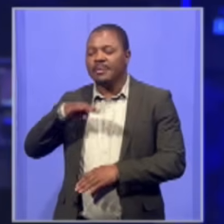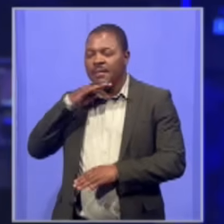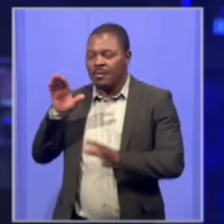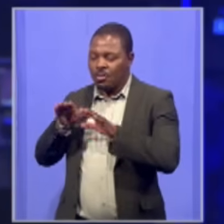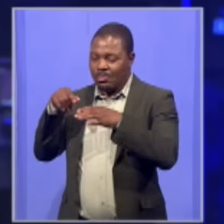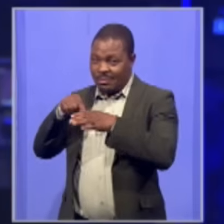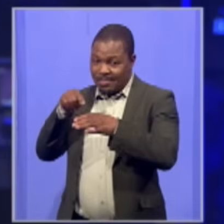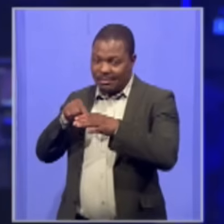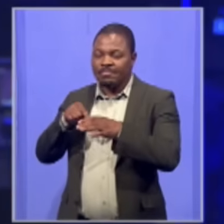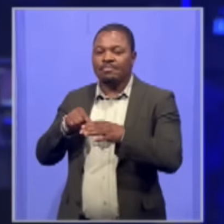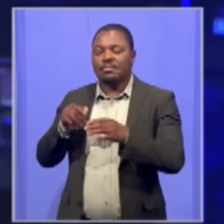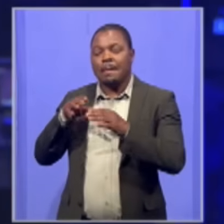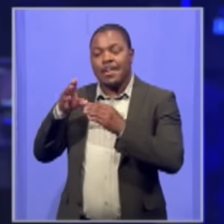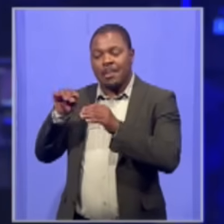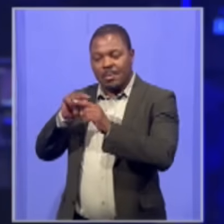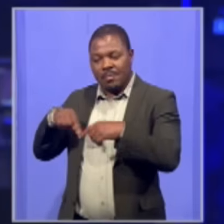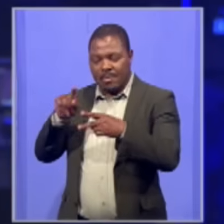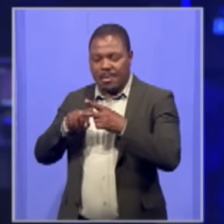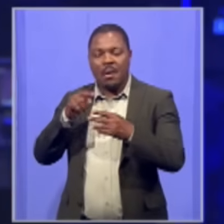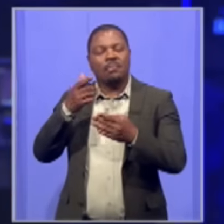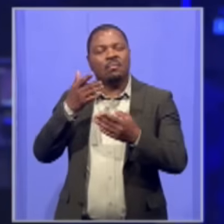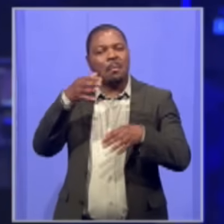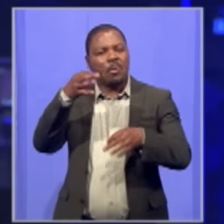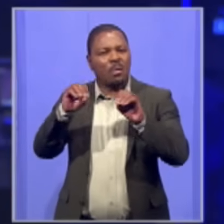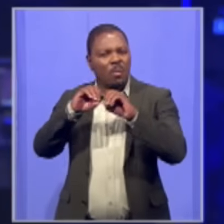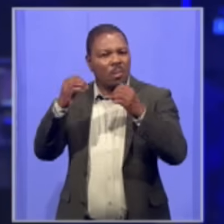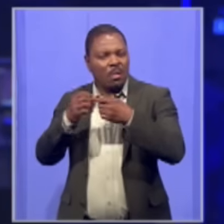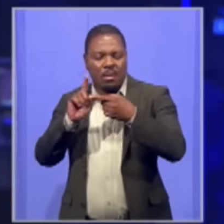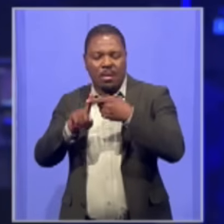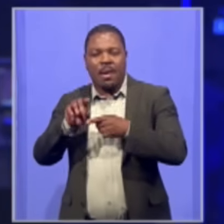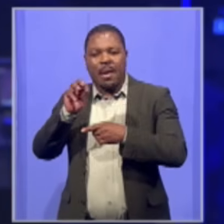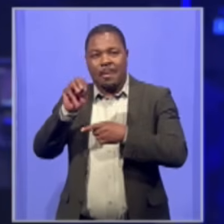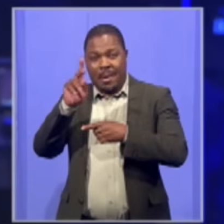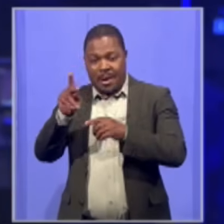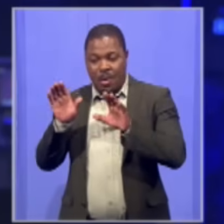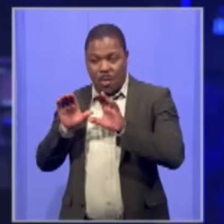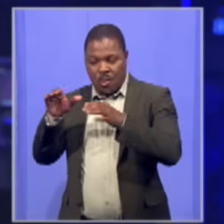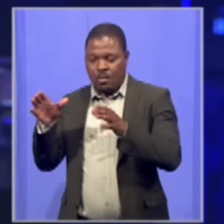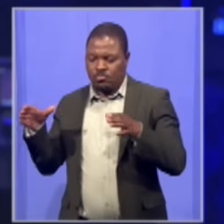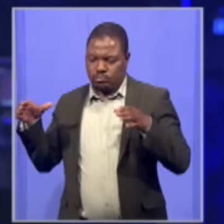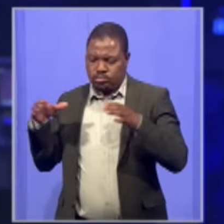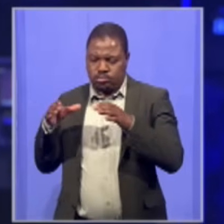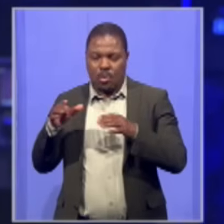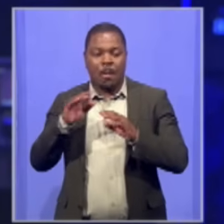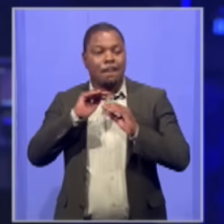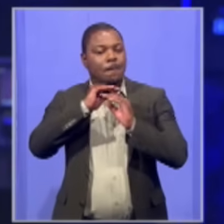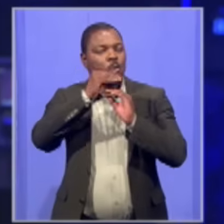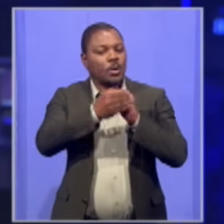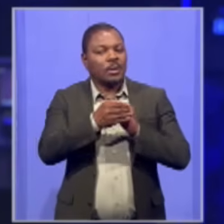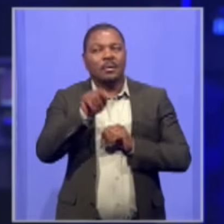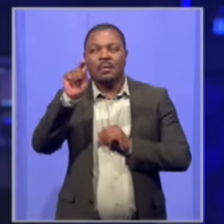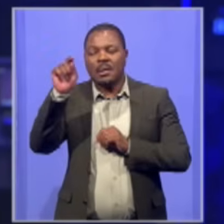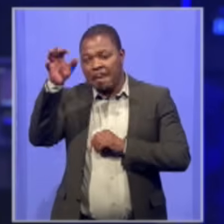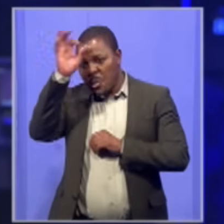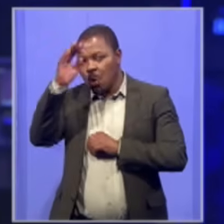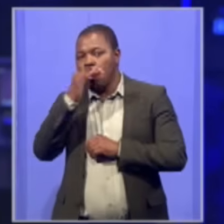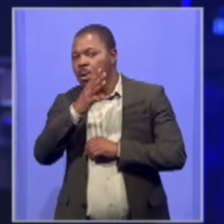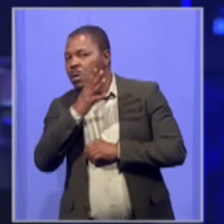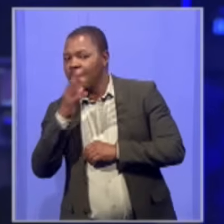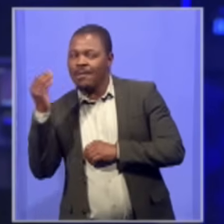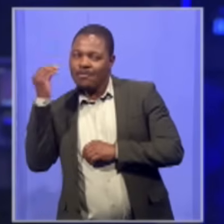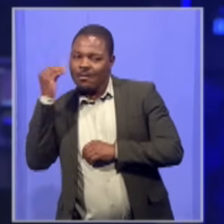Solutions ka kopanelo le mekga ya dipolitiki e kenyeletsang MKP ba kopane ho sireletsa bahlanka ba sepolesa bao e leng baphahli ba makunutu diketsong